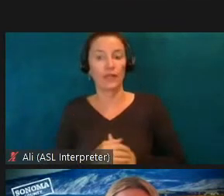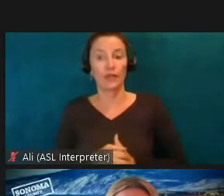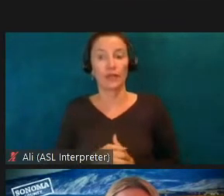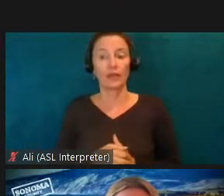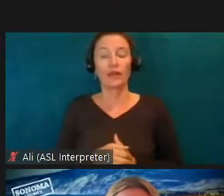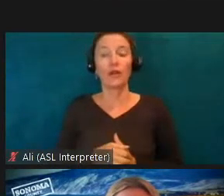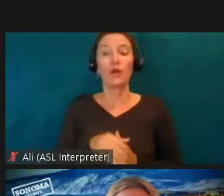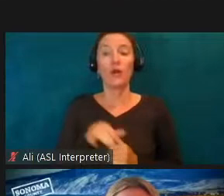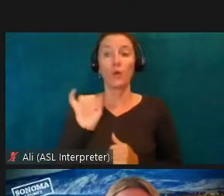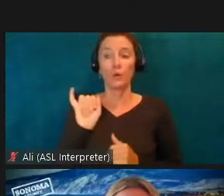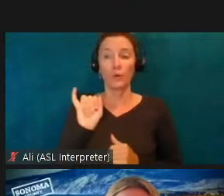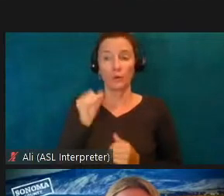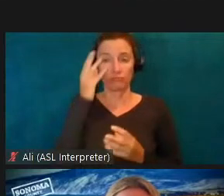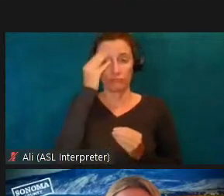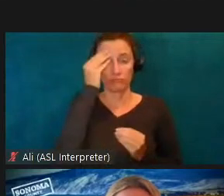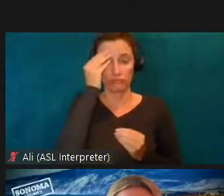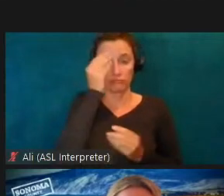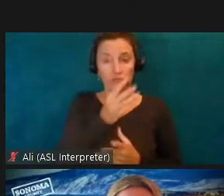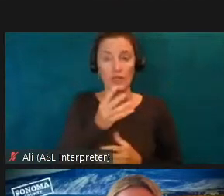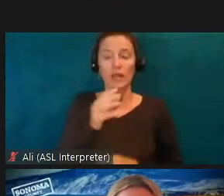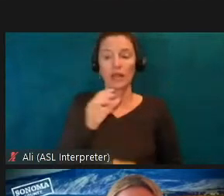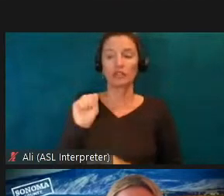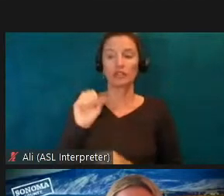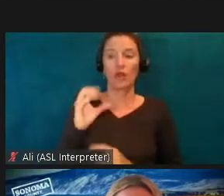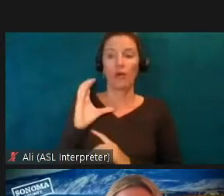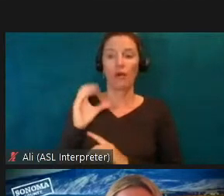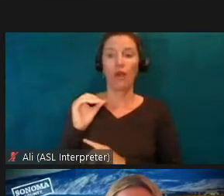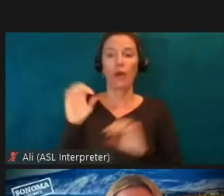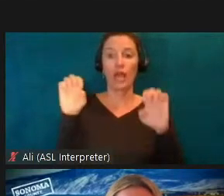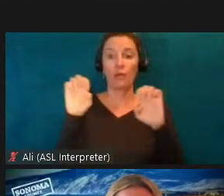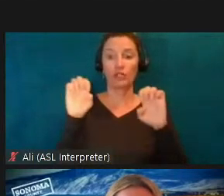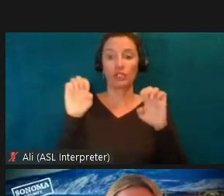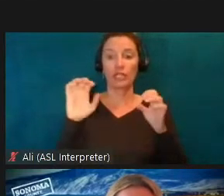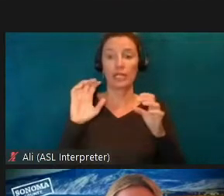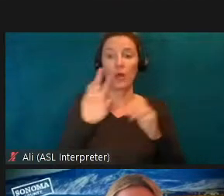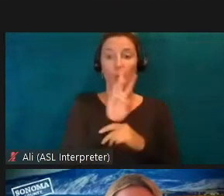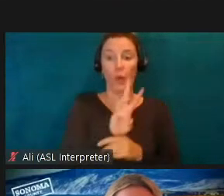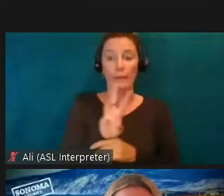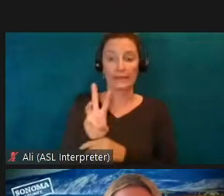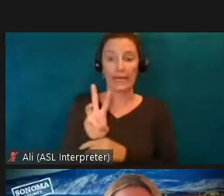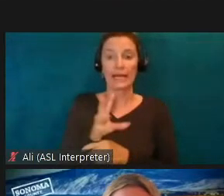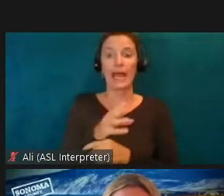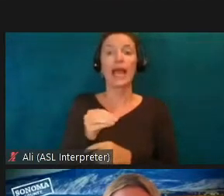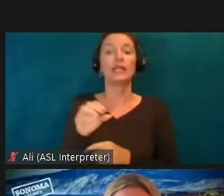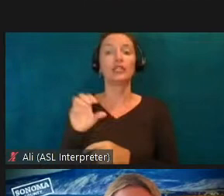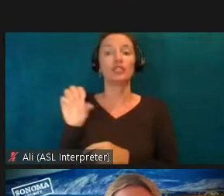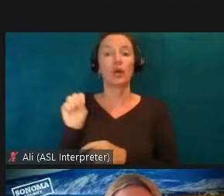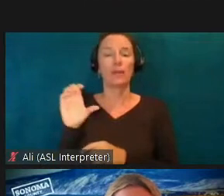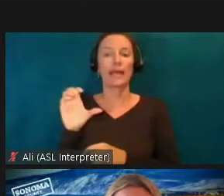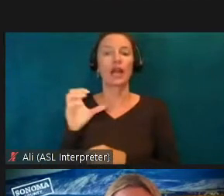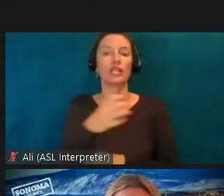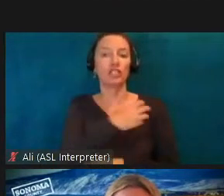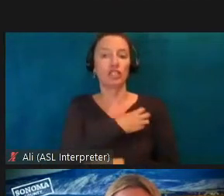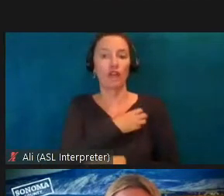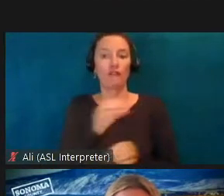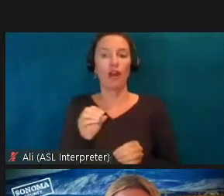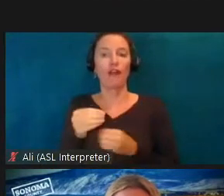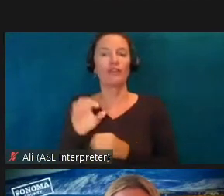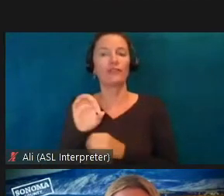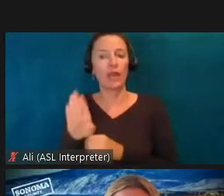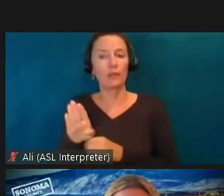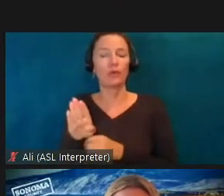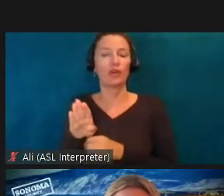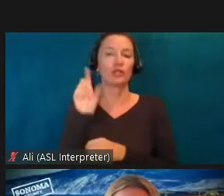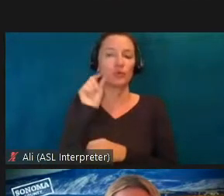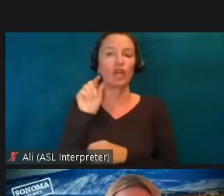also want to let you guys know that the SoCo emergency website, but also the Sonoma County Sheriff's Office social media platforms, Facebook, Twitter, and